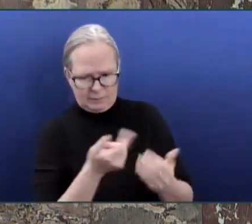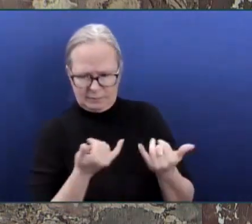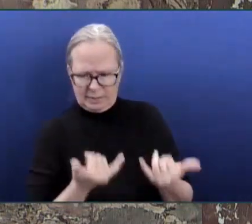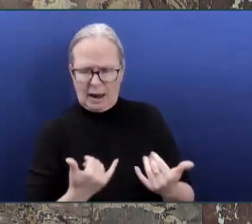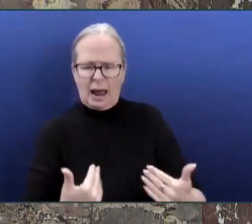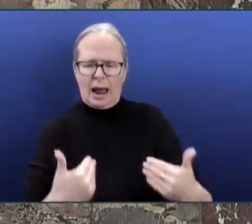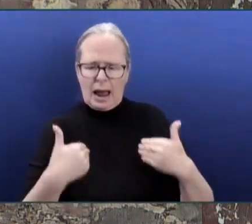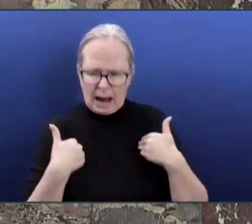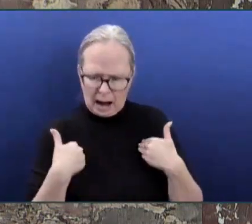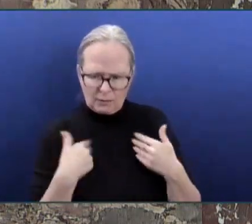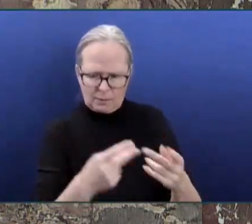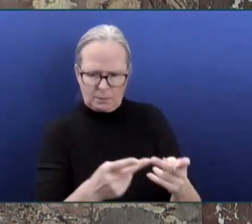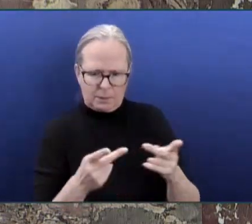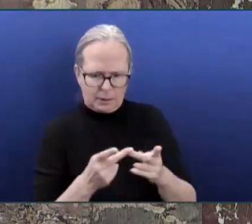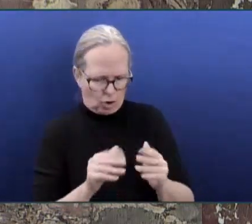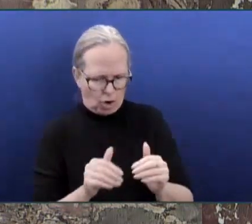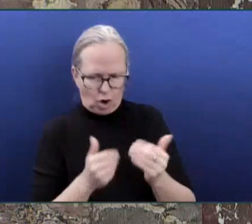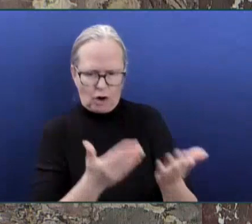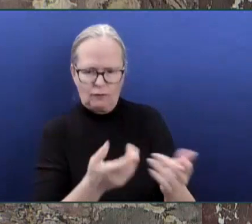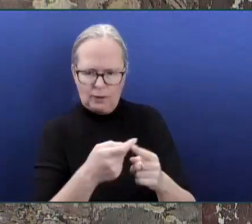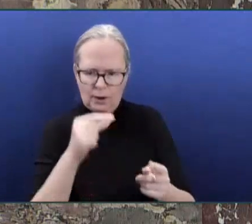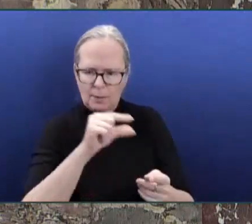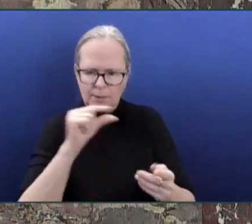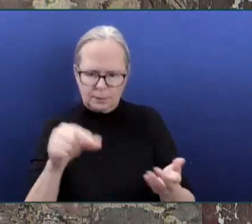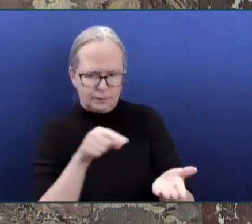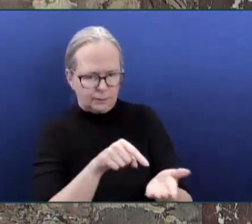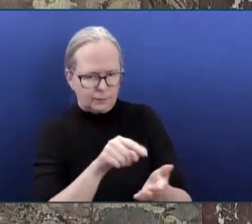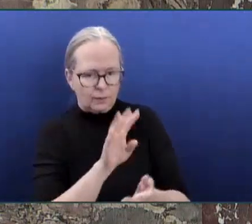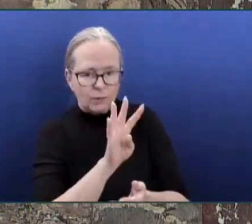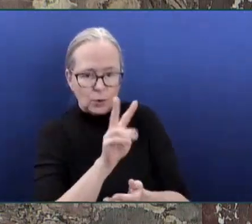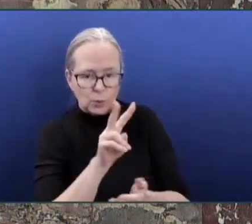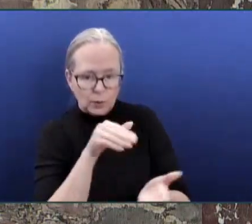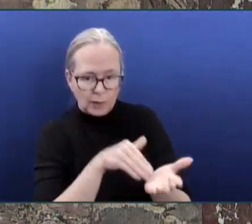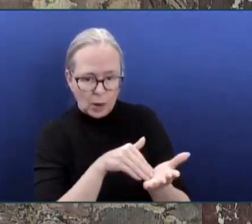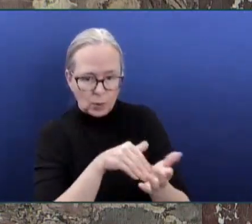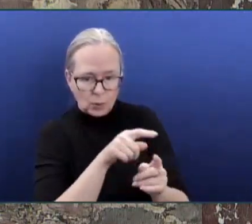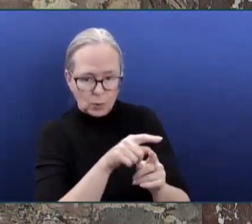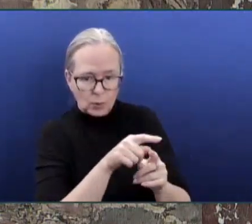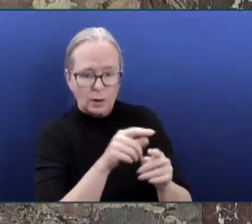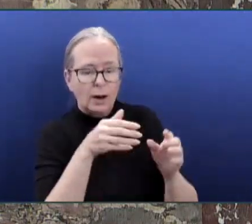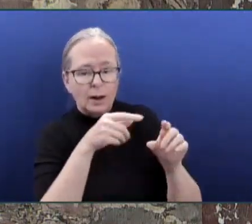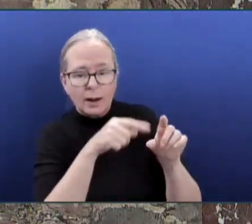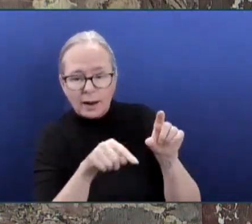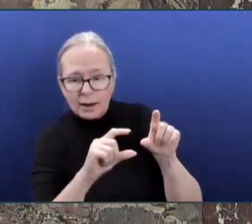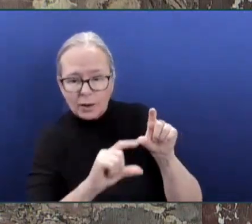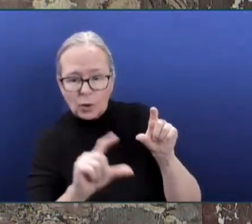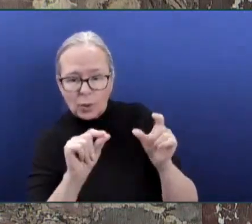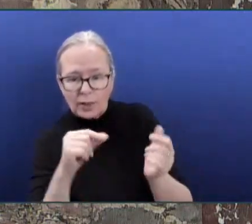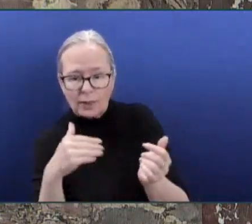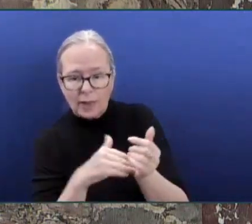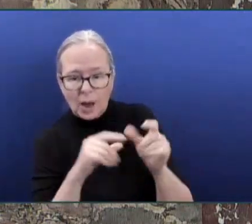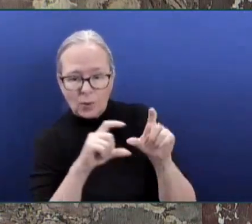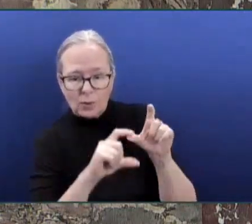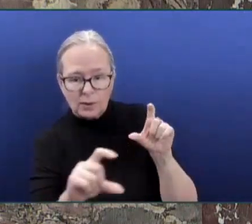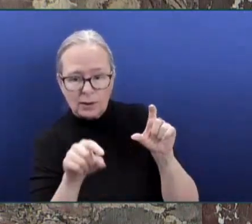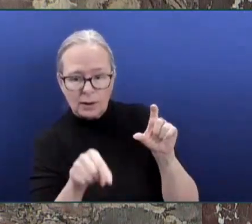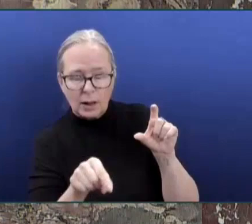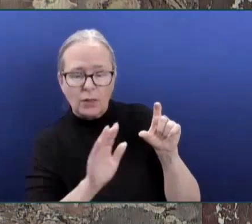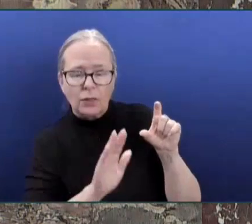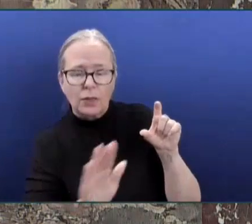About 20,000 of those people are living in homes that used to be vacant under the policies of the previous government. Now, it was